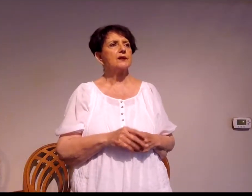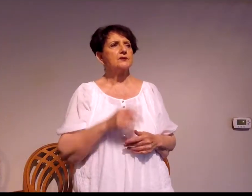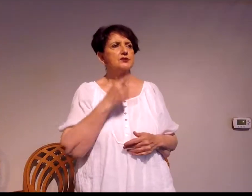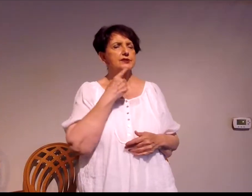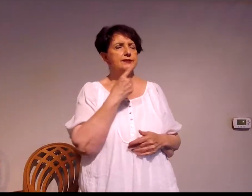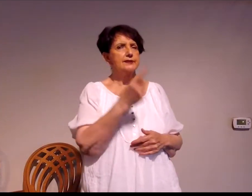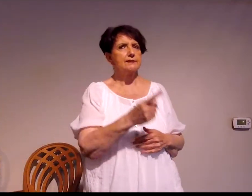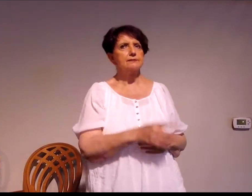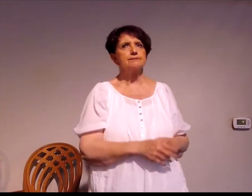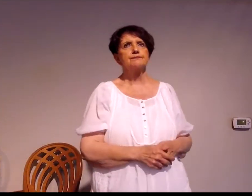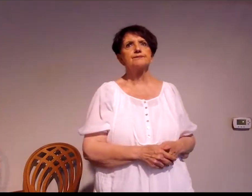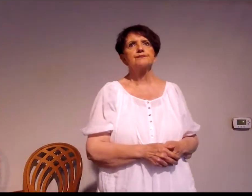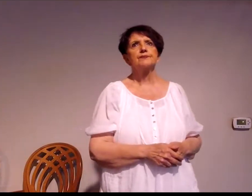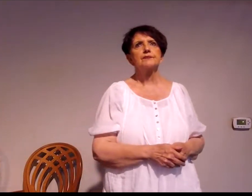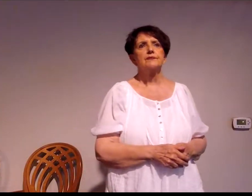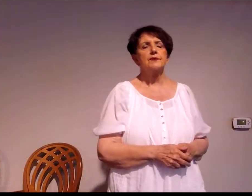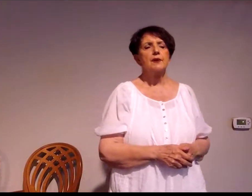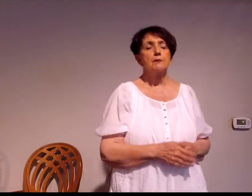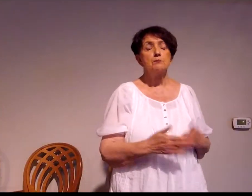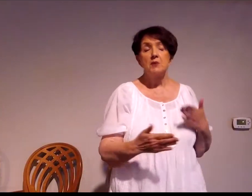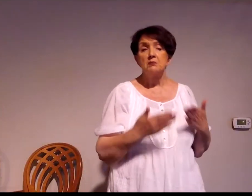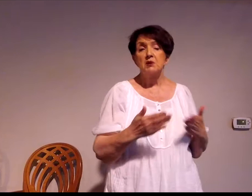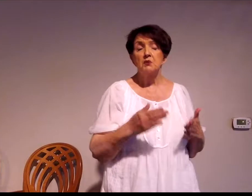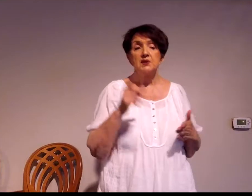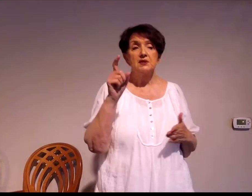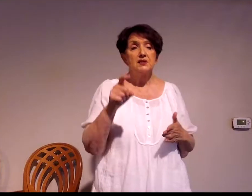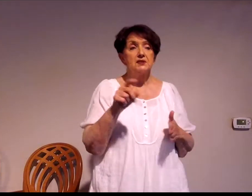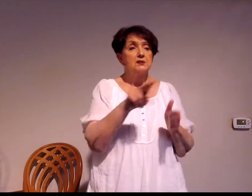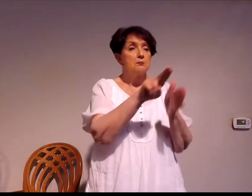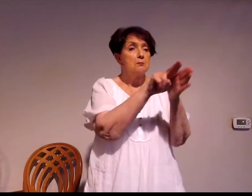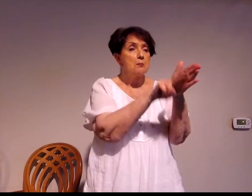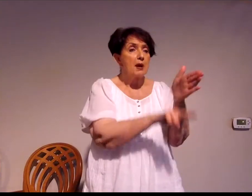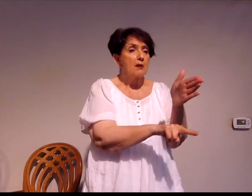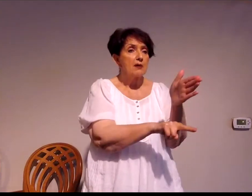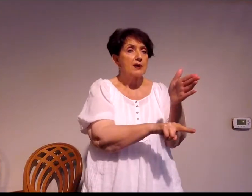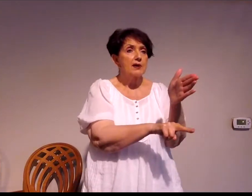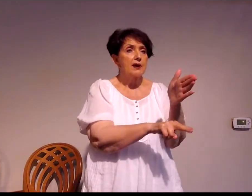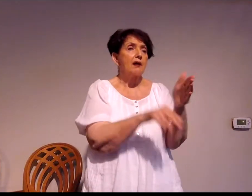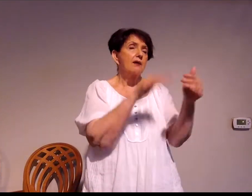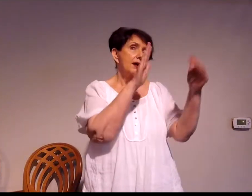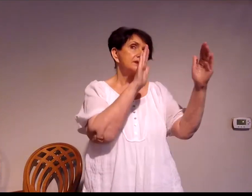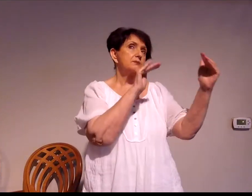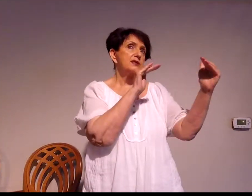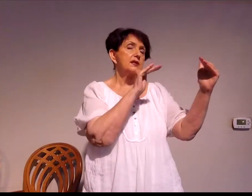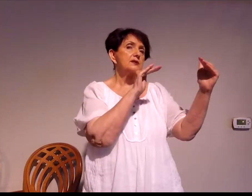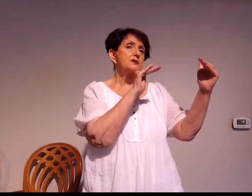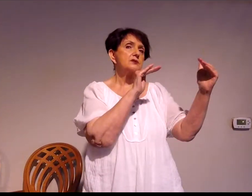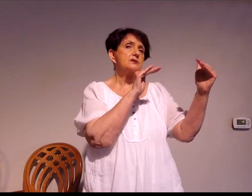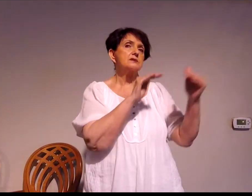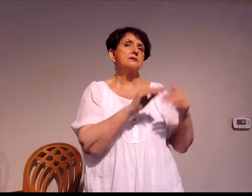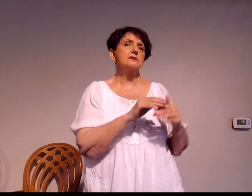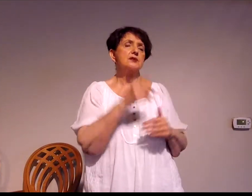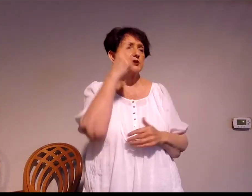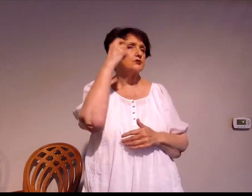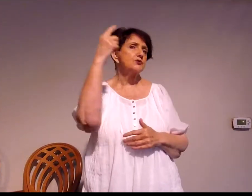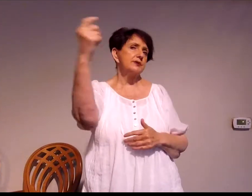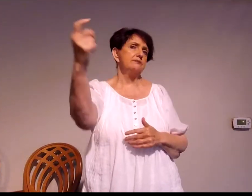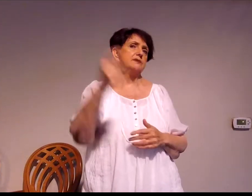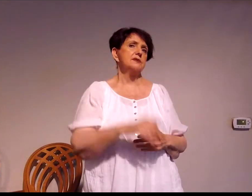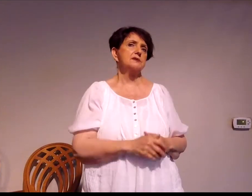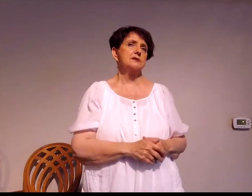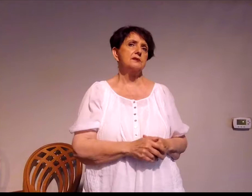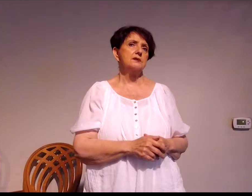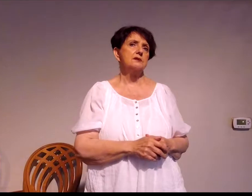says, we may need to bury our expectations or dreams.